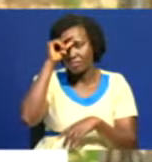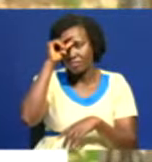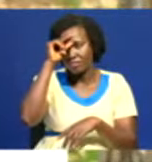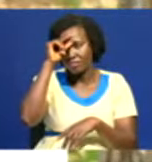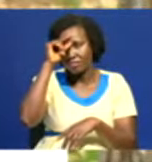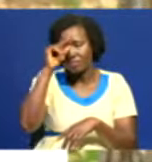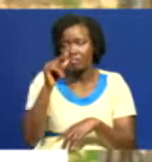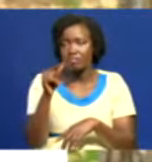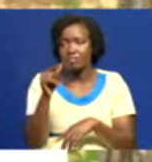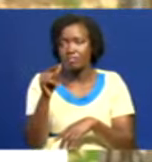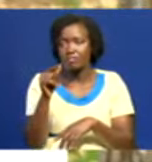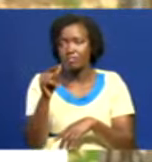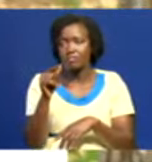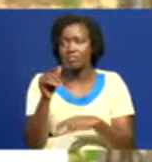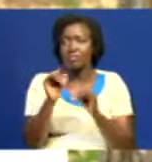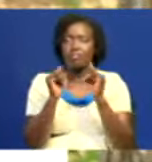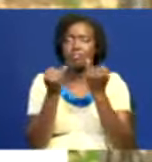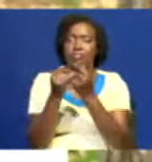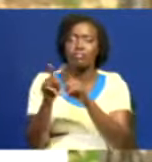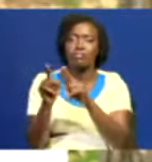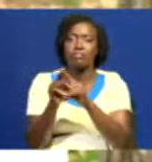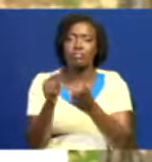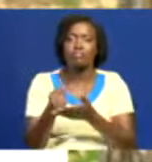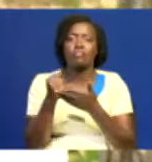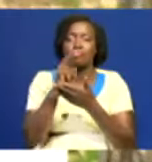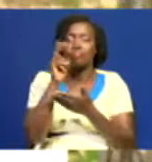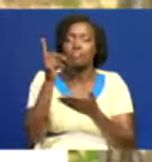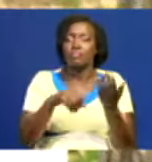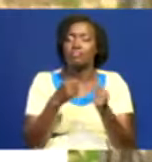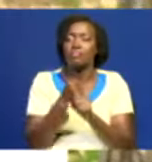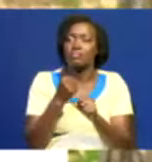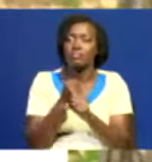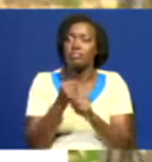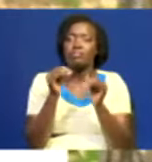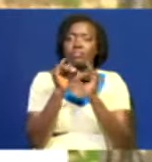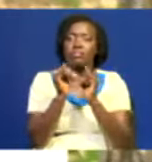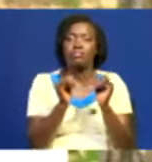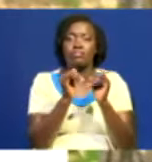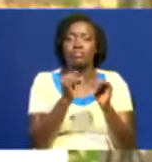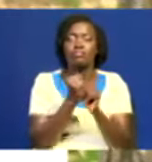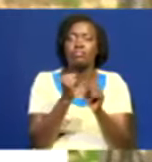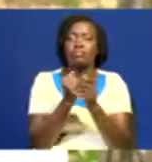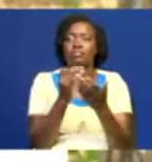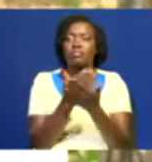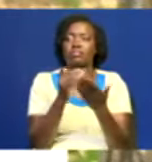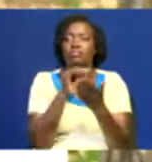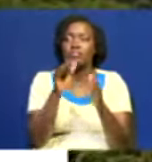Let the government institutions also help us see what we can do. You as an individual do something, don't just wait for the government.